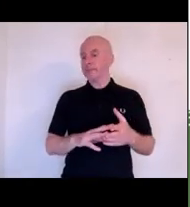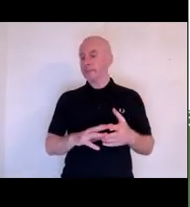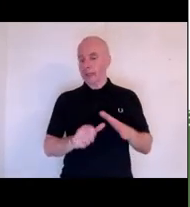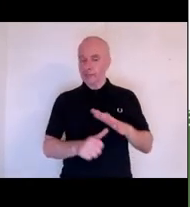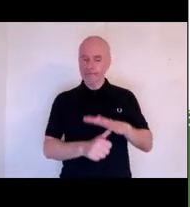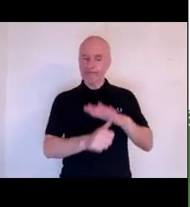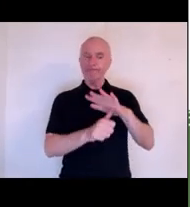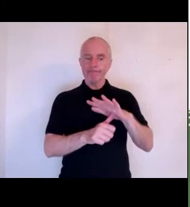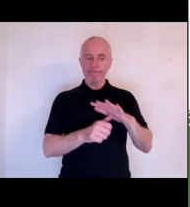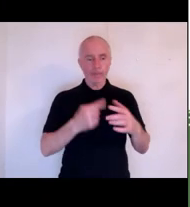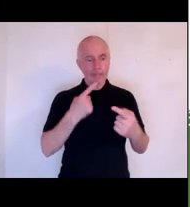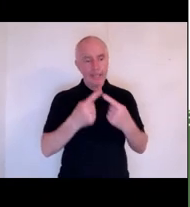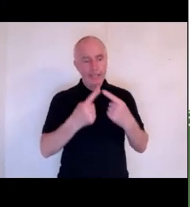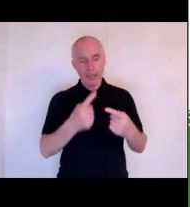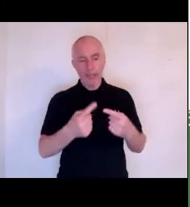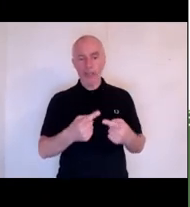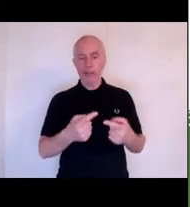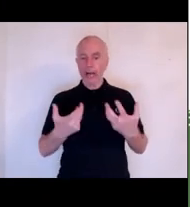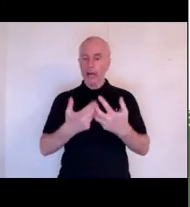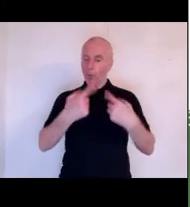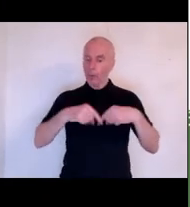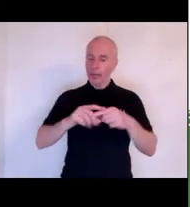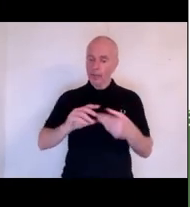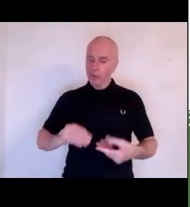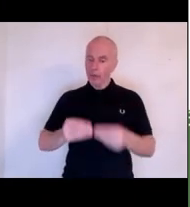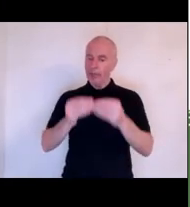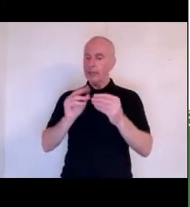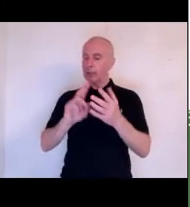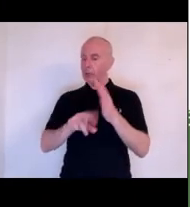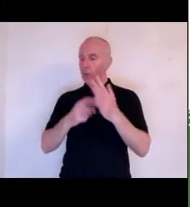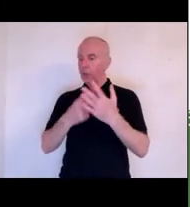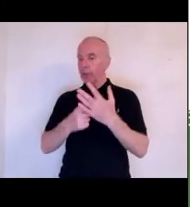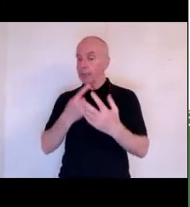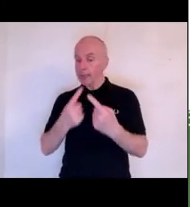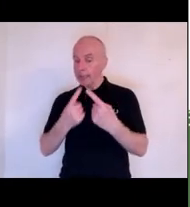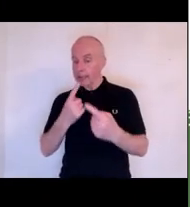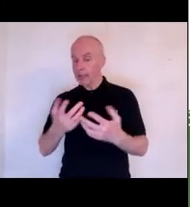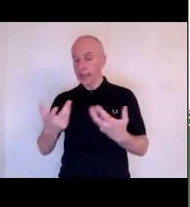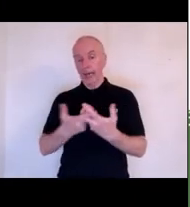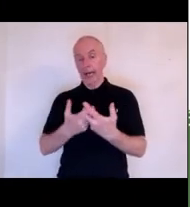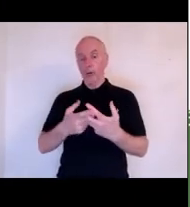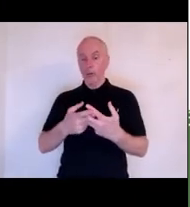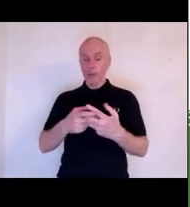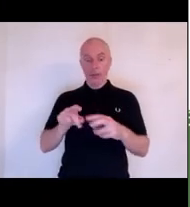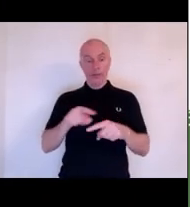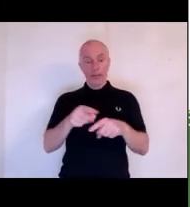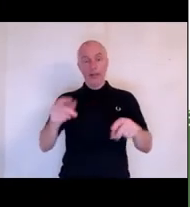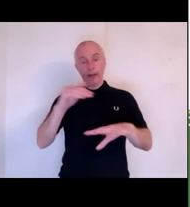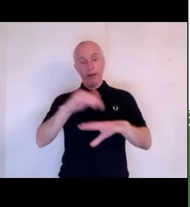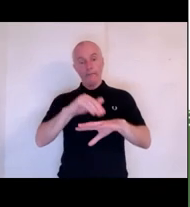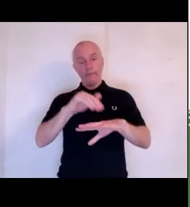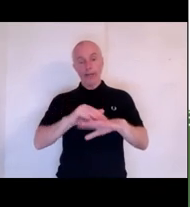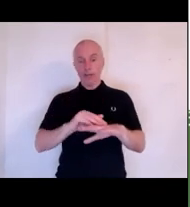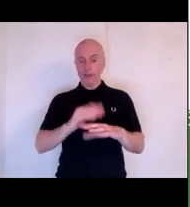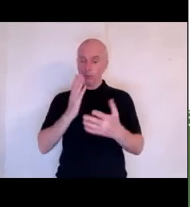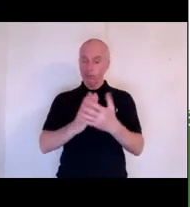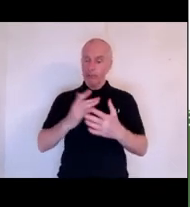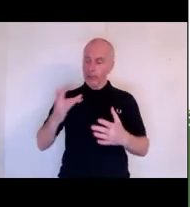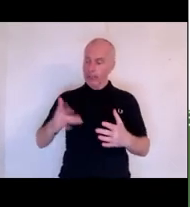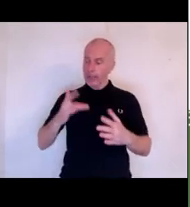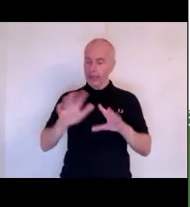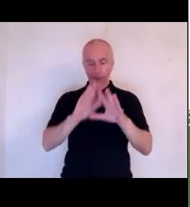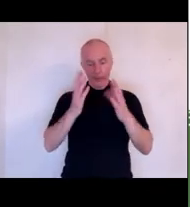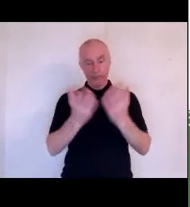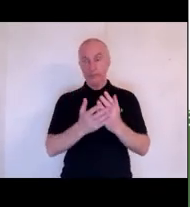how we start to create that nuclear data and how that nuclear data affects so many other things around us from the operation of a smoke